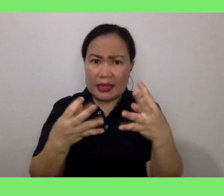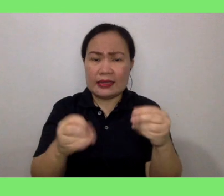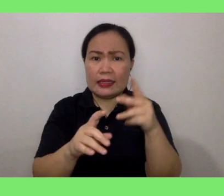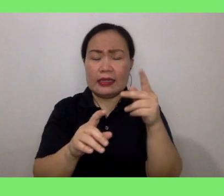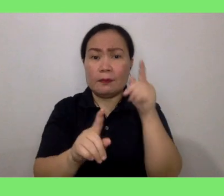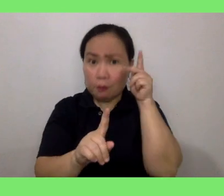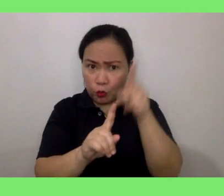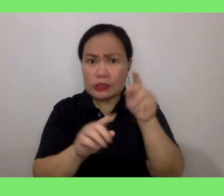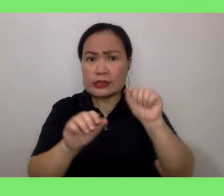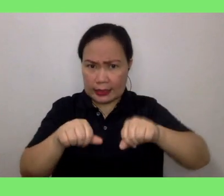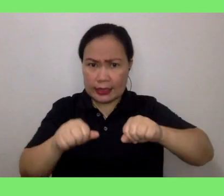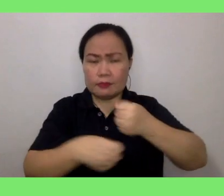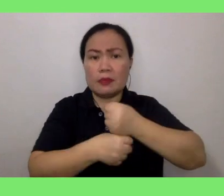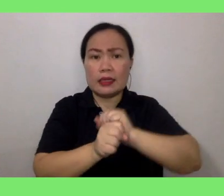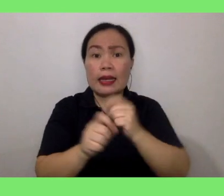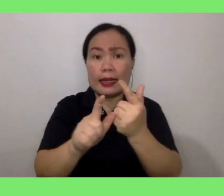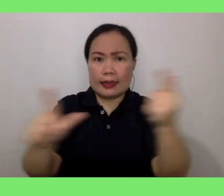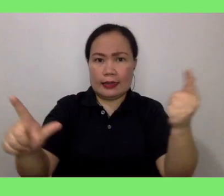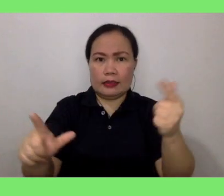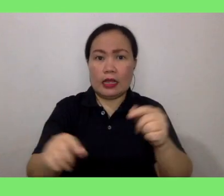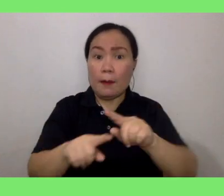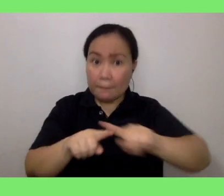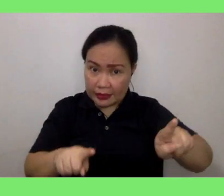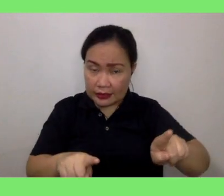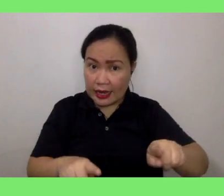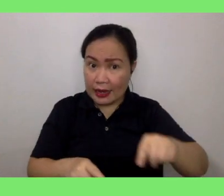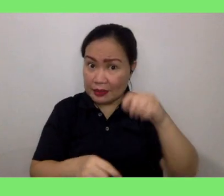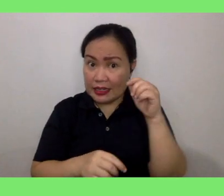that. For us to form a line, you